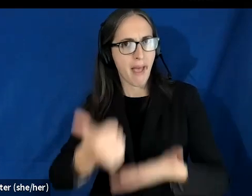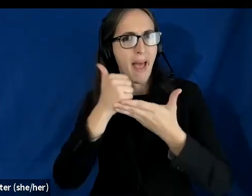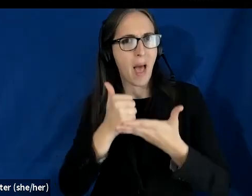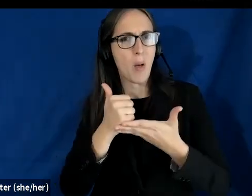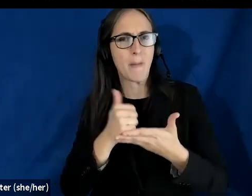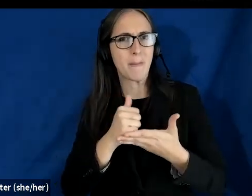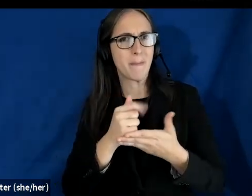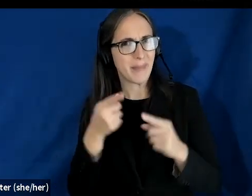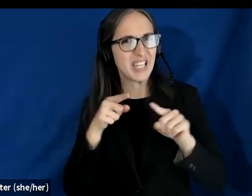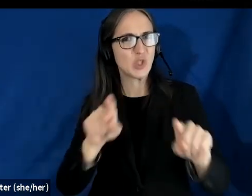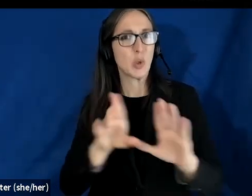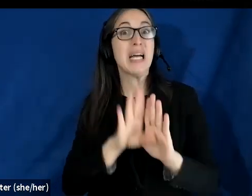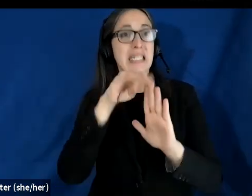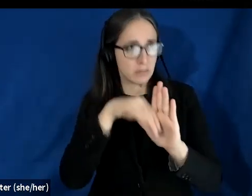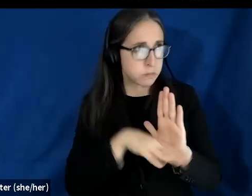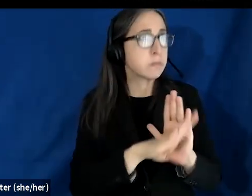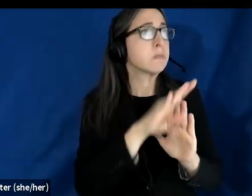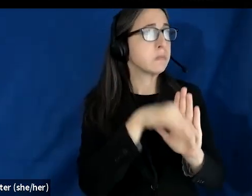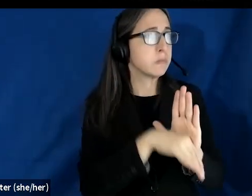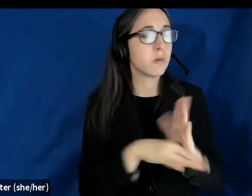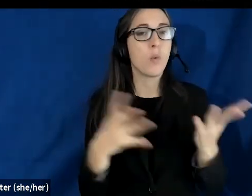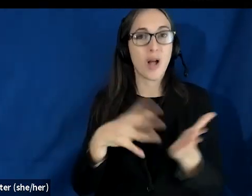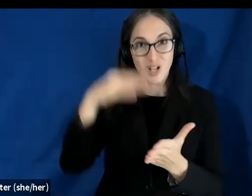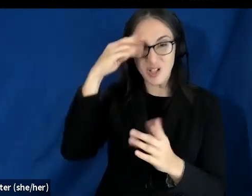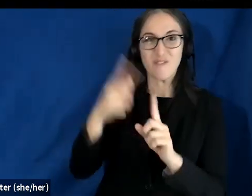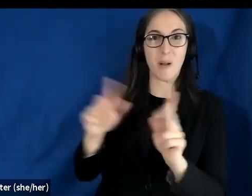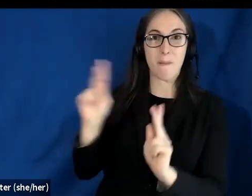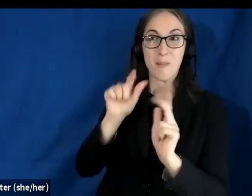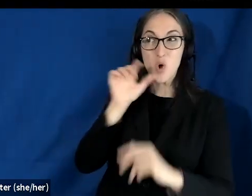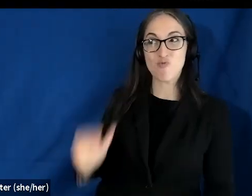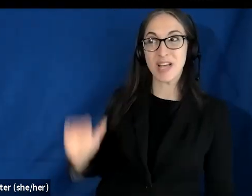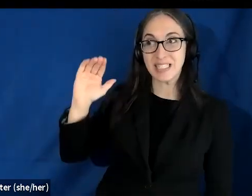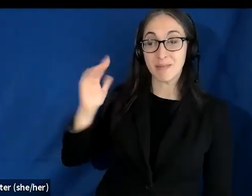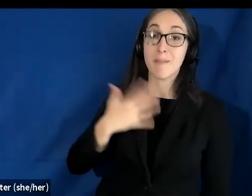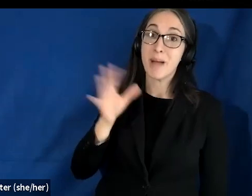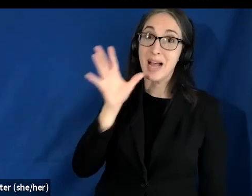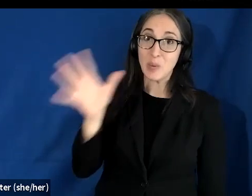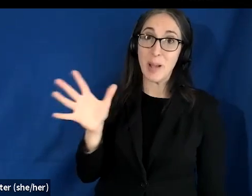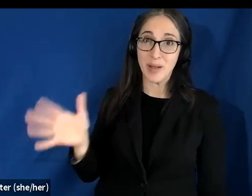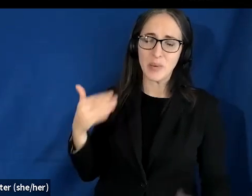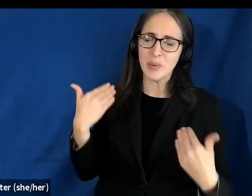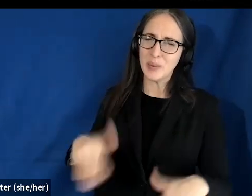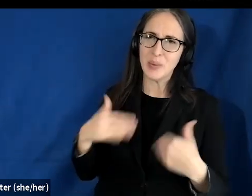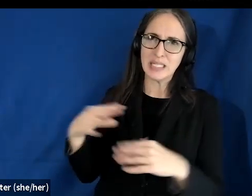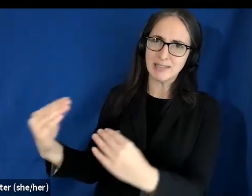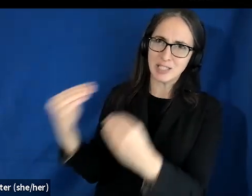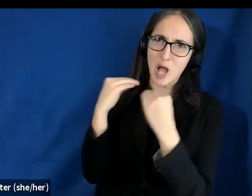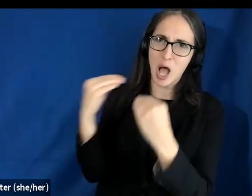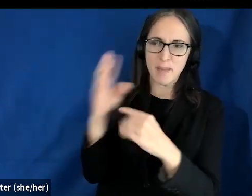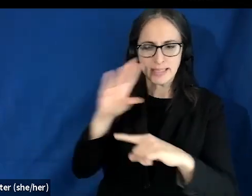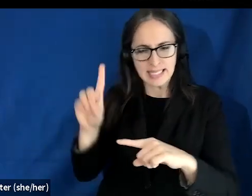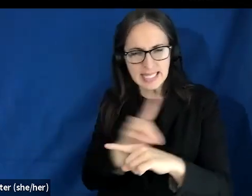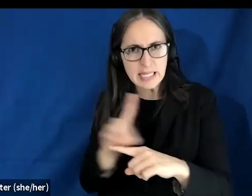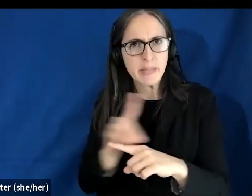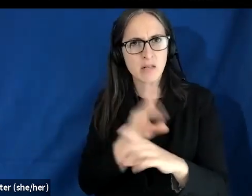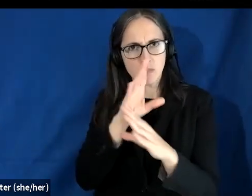the things I learned from the people who raised me. I was raised by my grandmother, and she taught me a lot about discipline. Wake up early, do